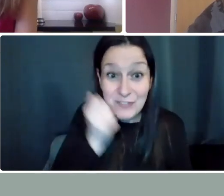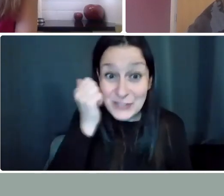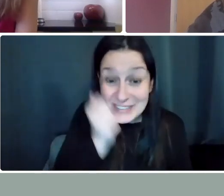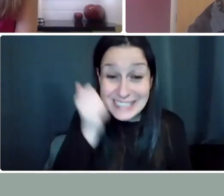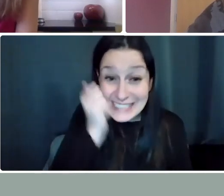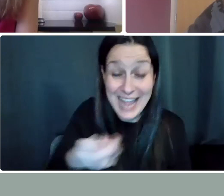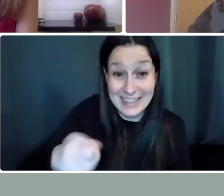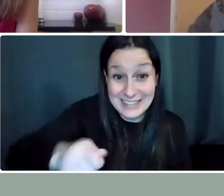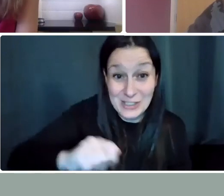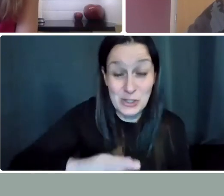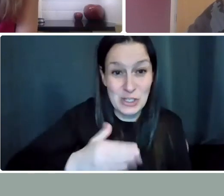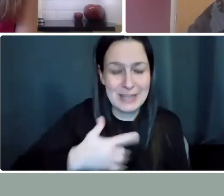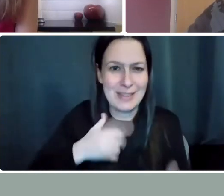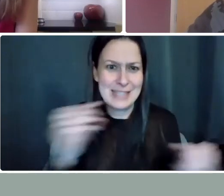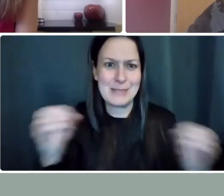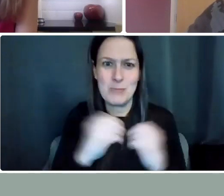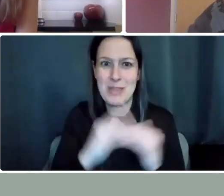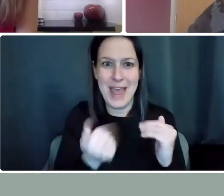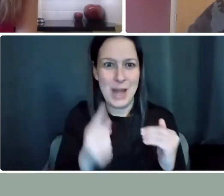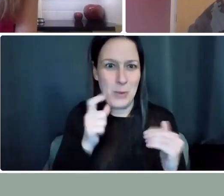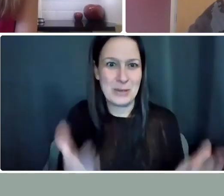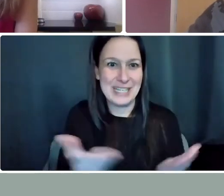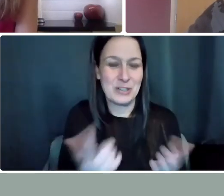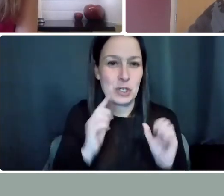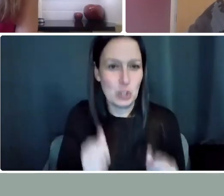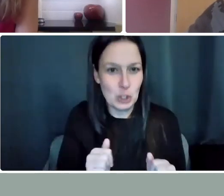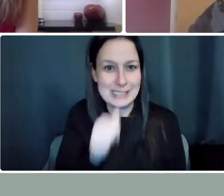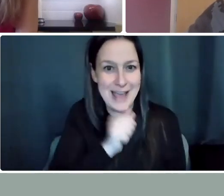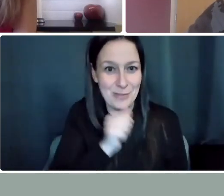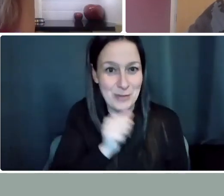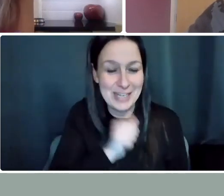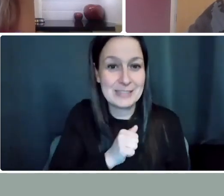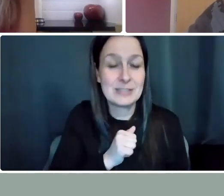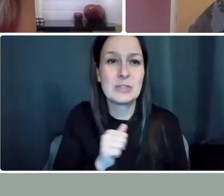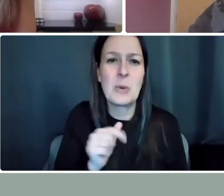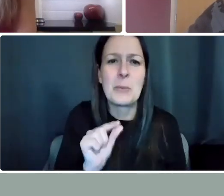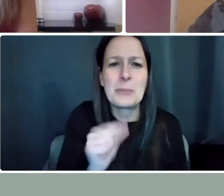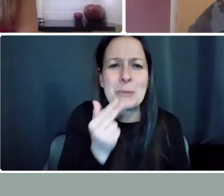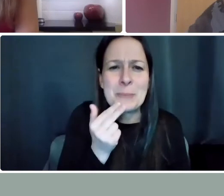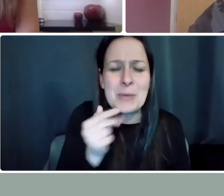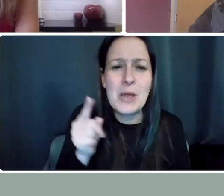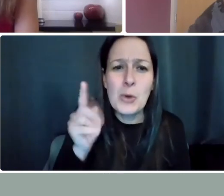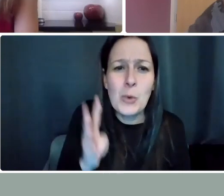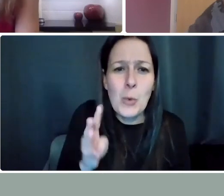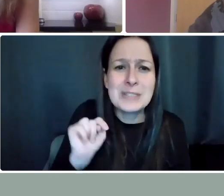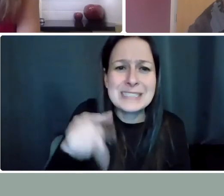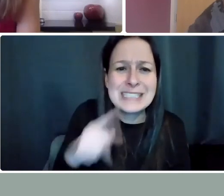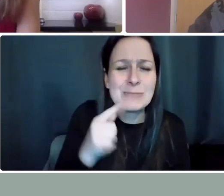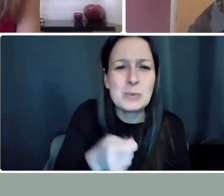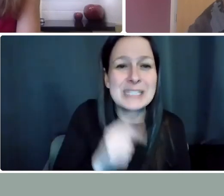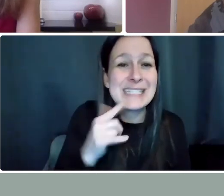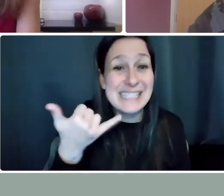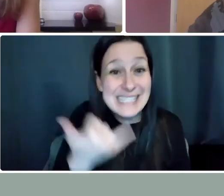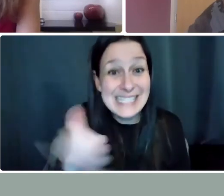That is like way more than anyone here would really tolerate. So go small, get like a quarter teaspoon. It's yellow. It's